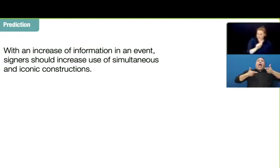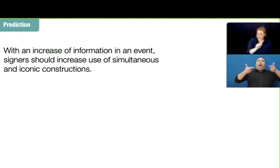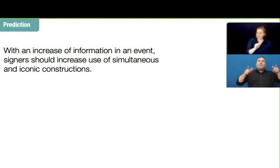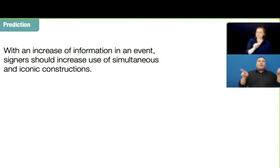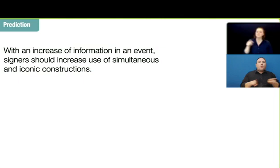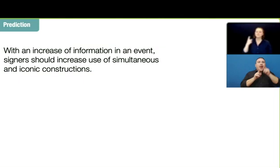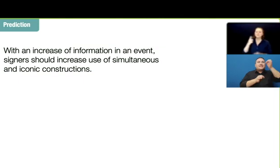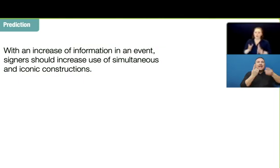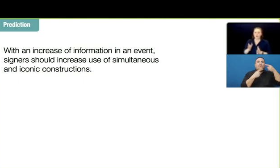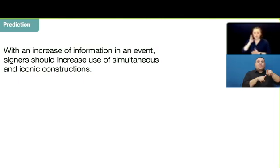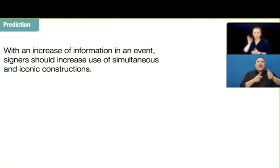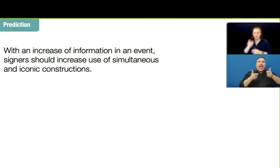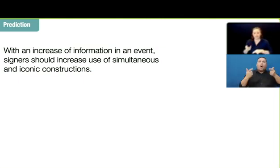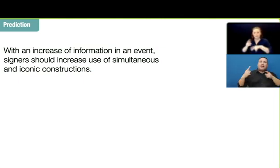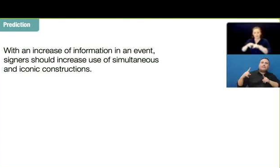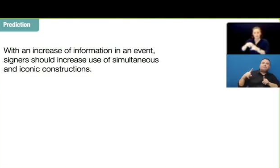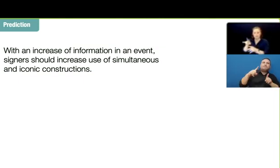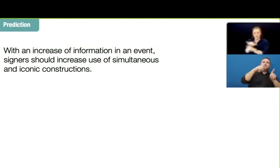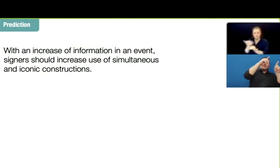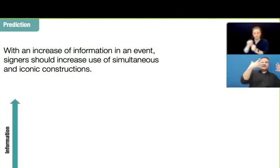increase use of simultaneous constructions.